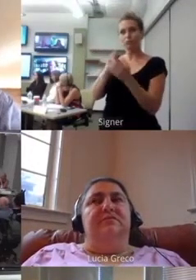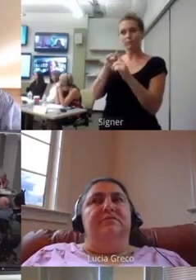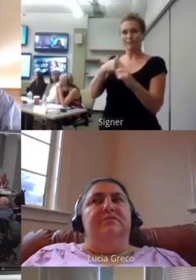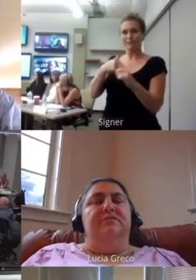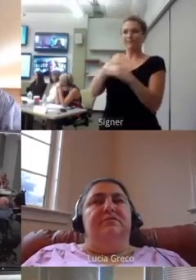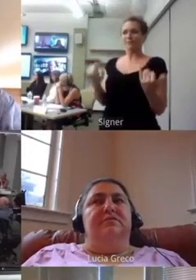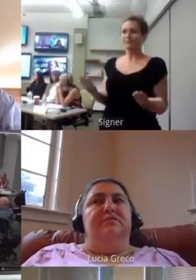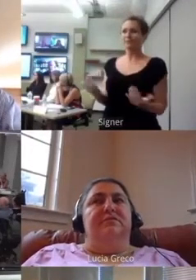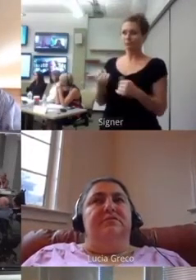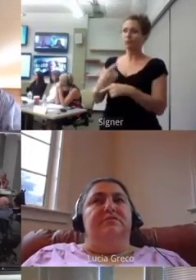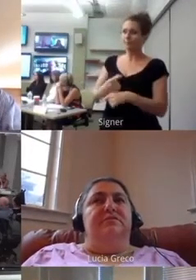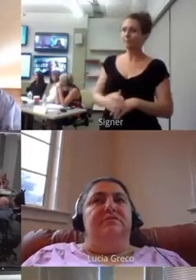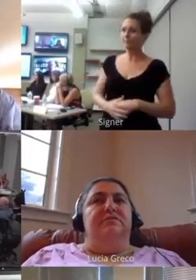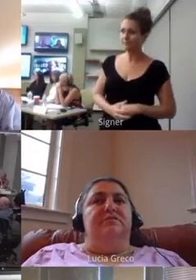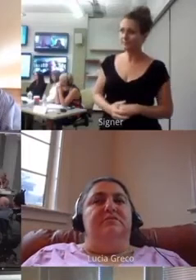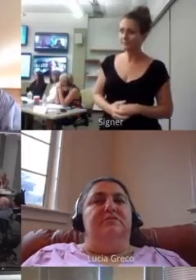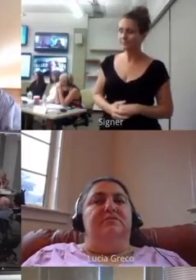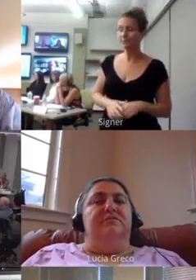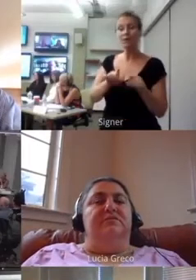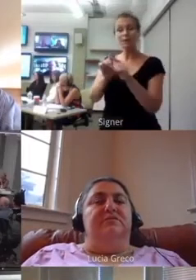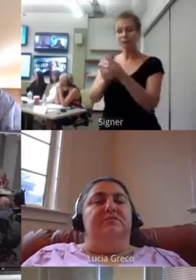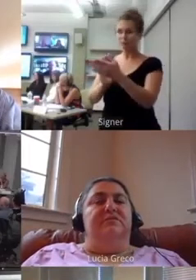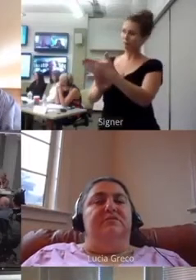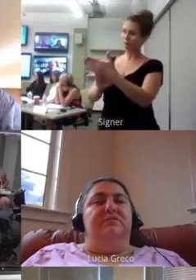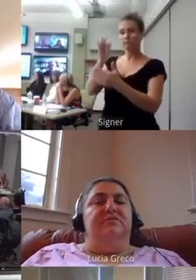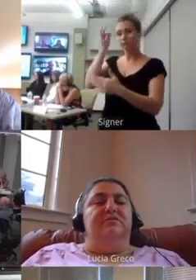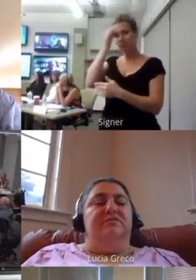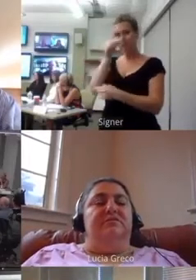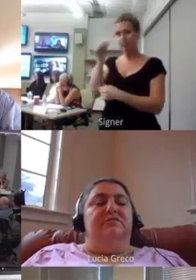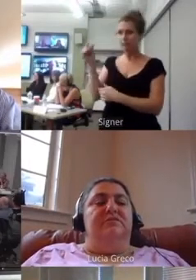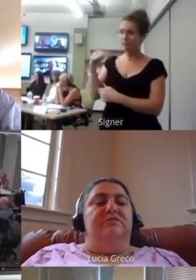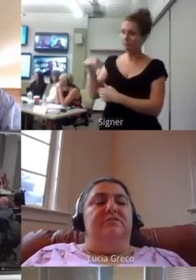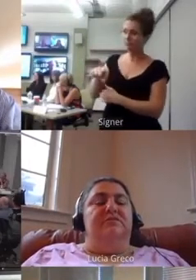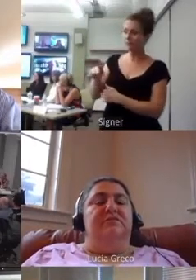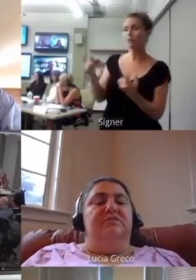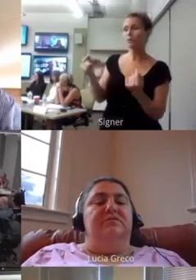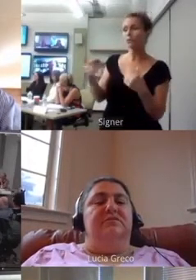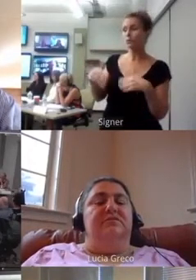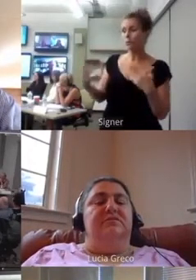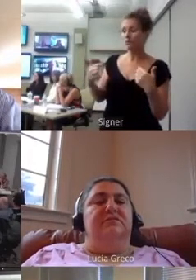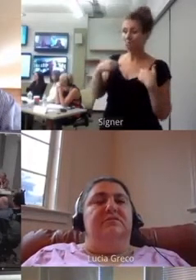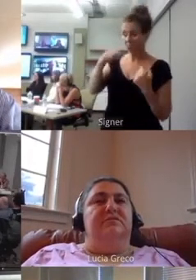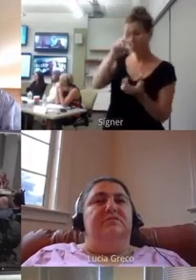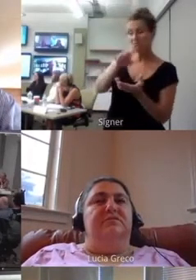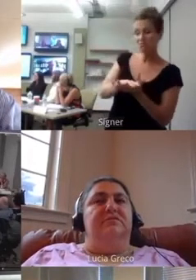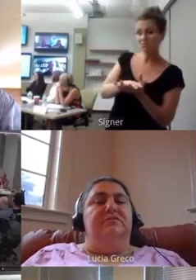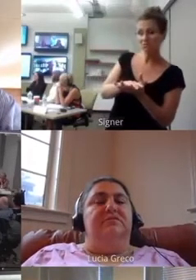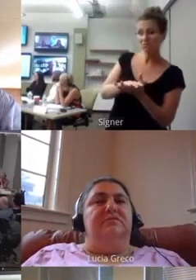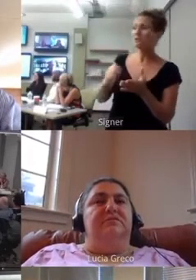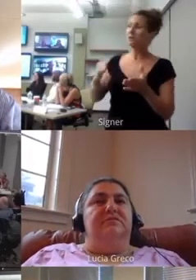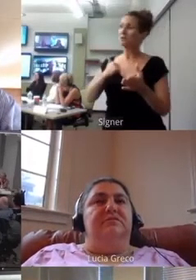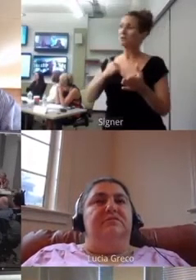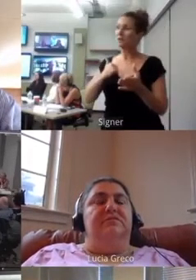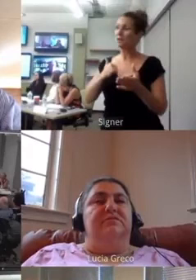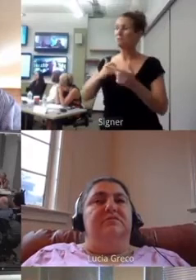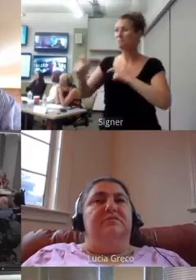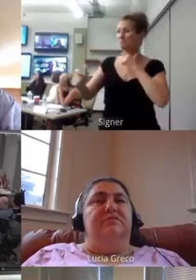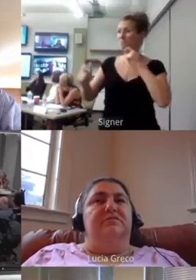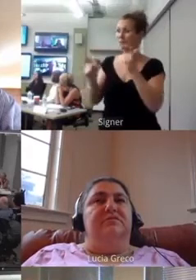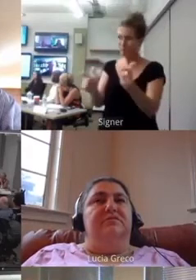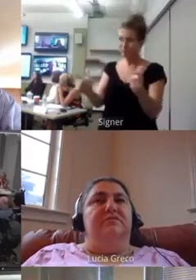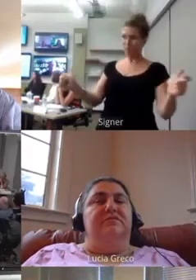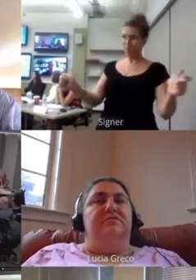Also to the credit of the federal government, they have undertaken, I believe, Canada's biggest, broadest, and most effective